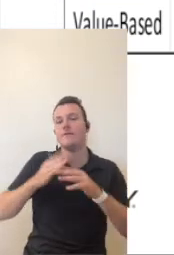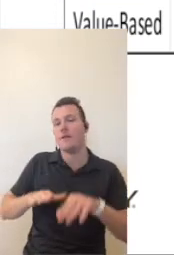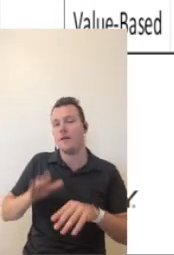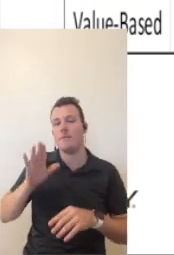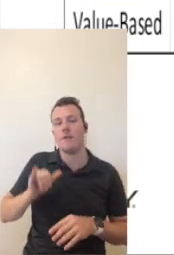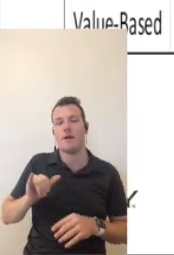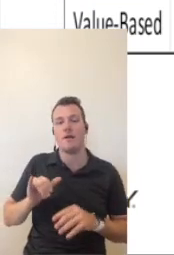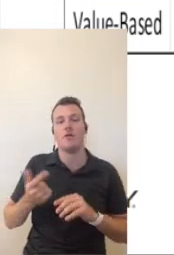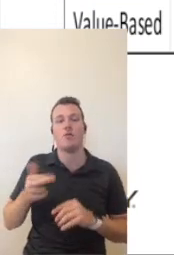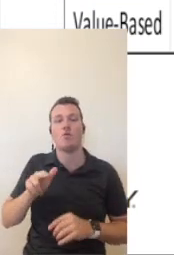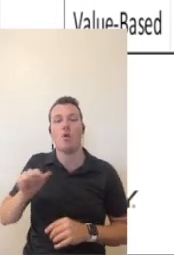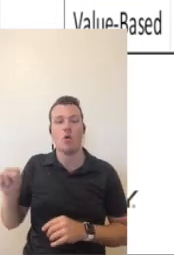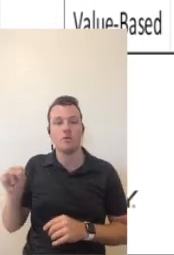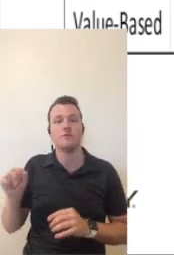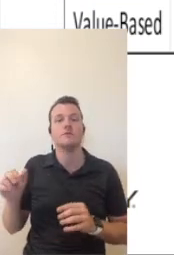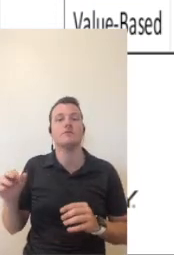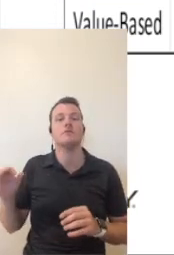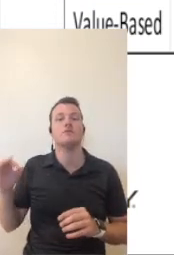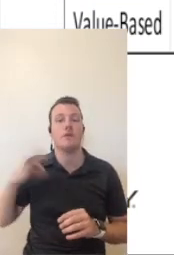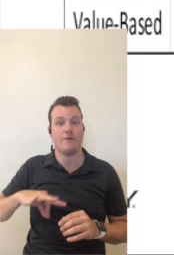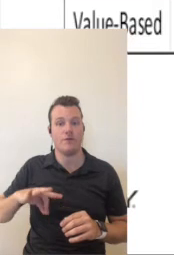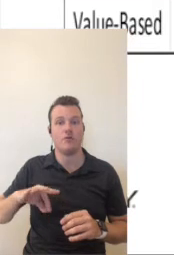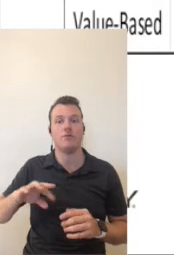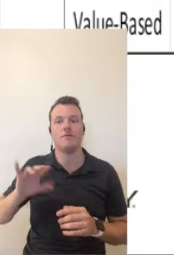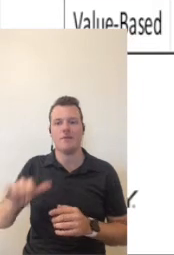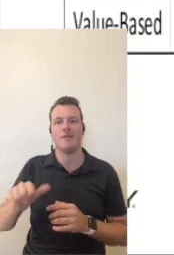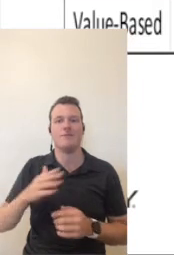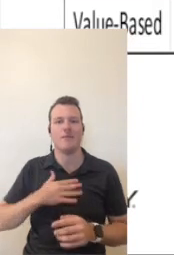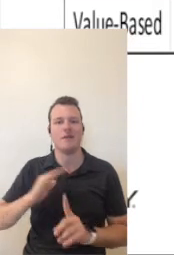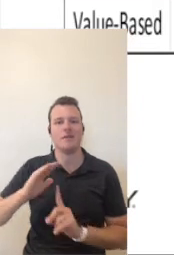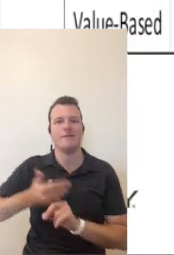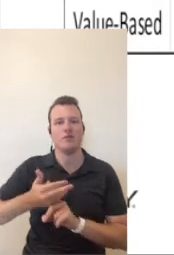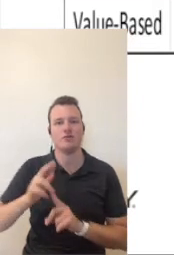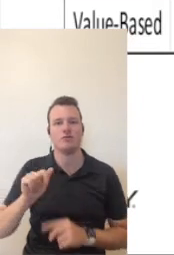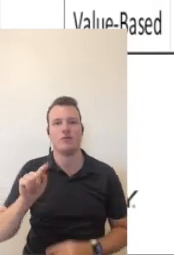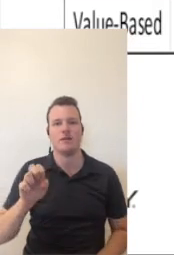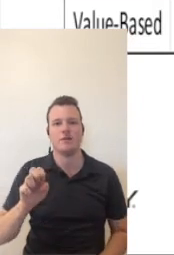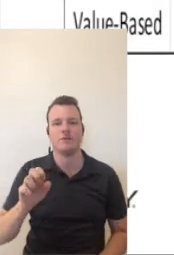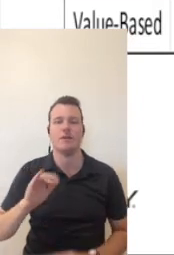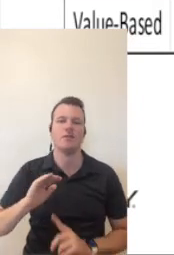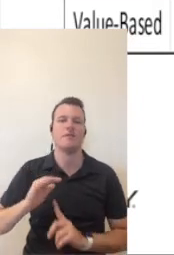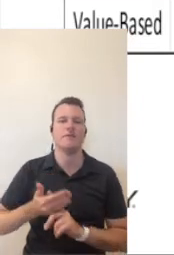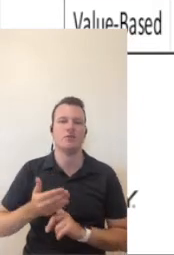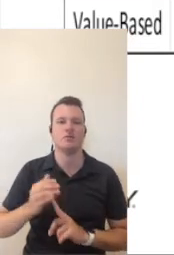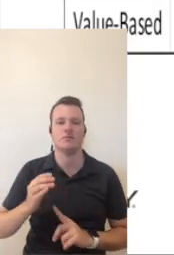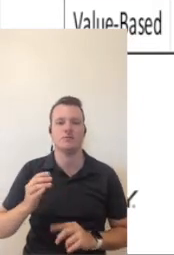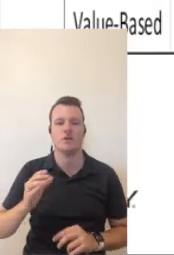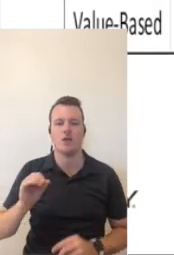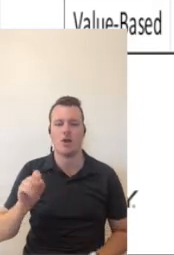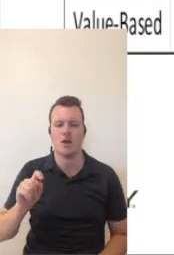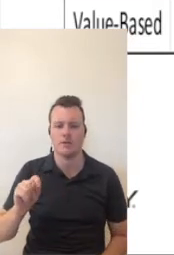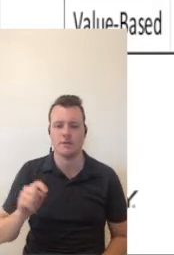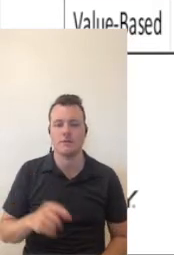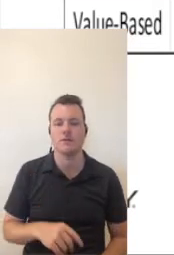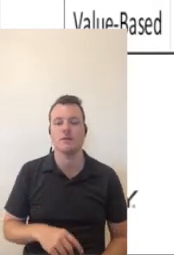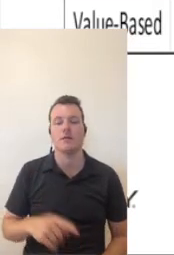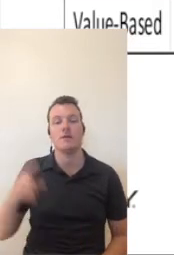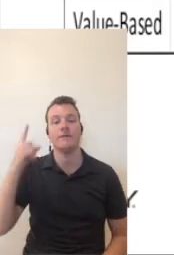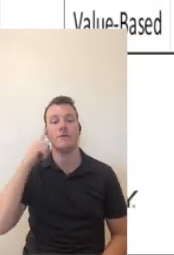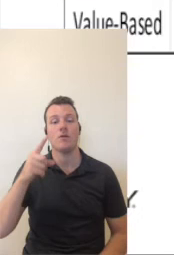And that is I can take my net revenue and I can divide it by my gross revenue, and it gives me my conversion